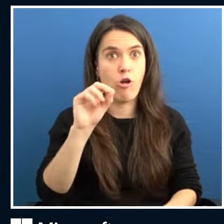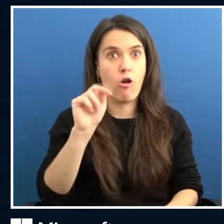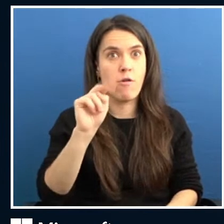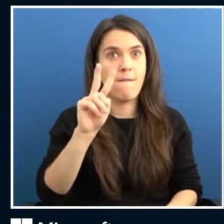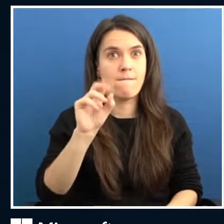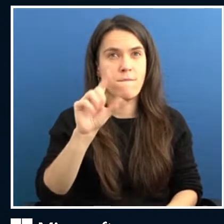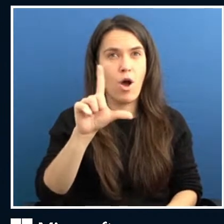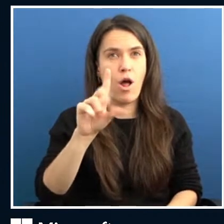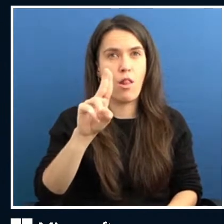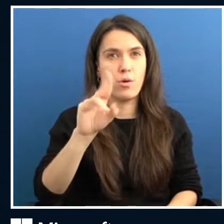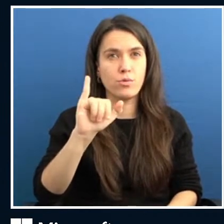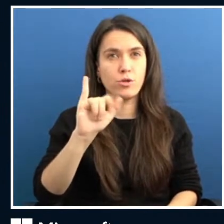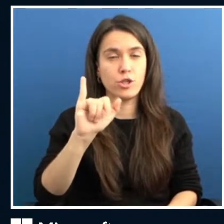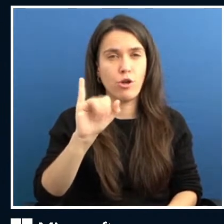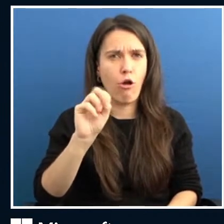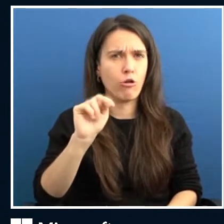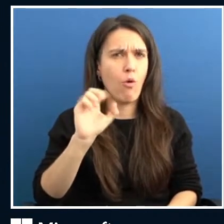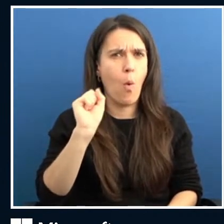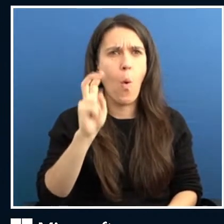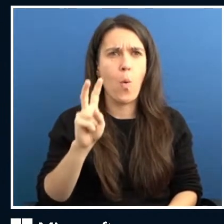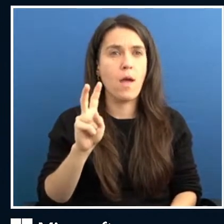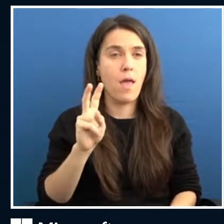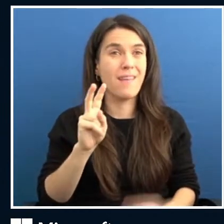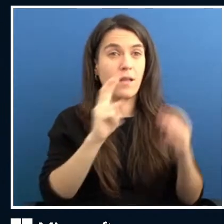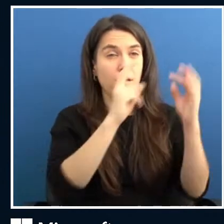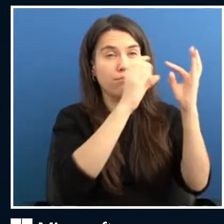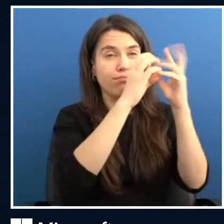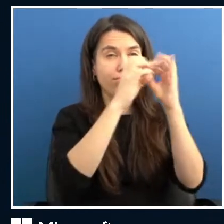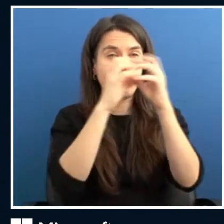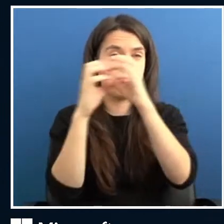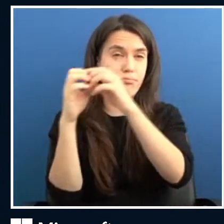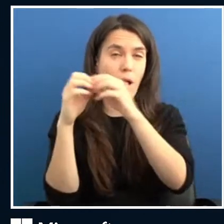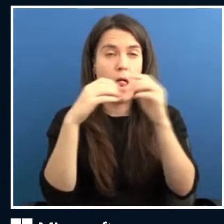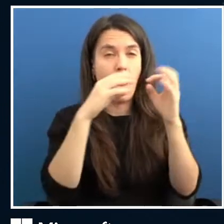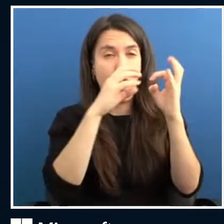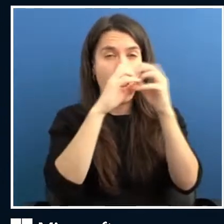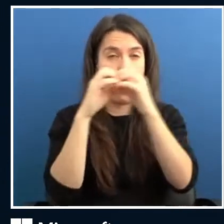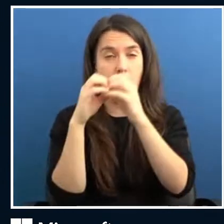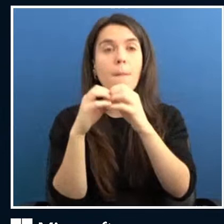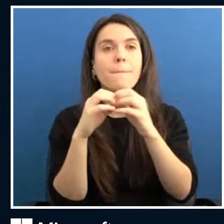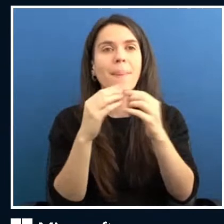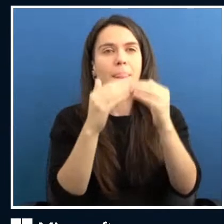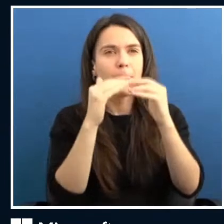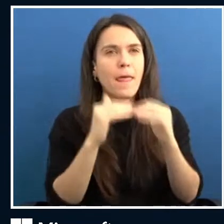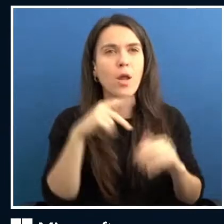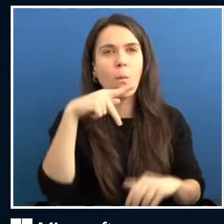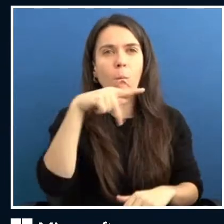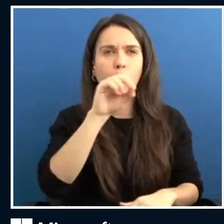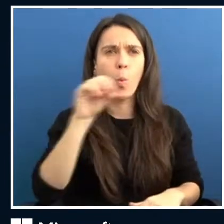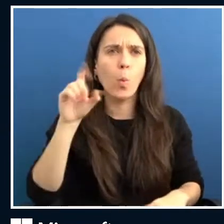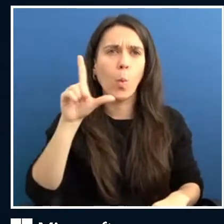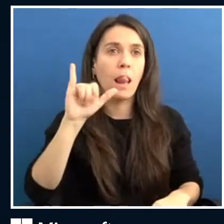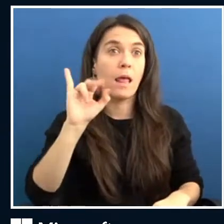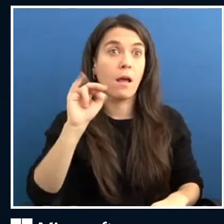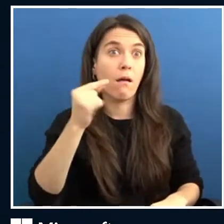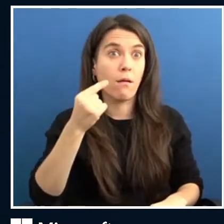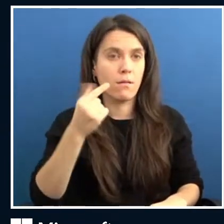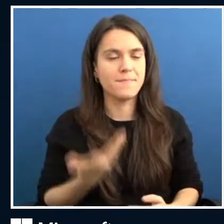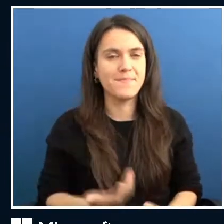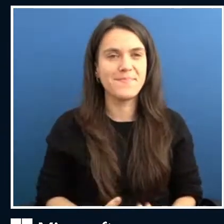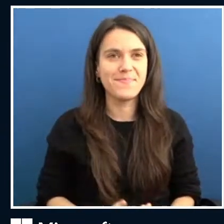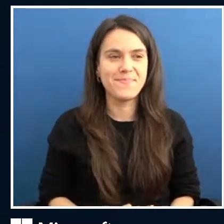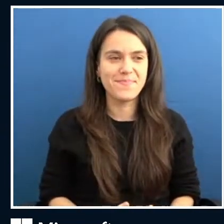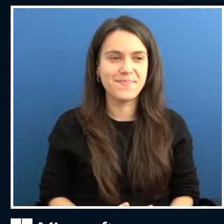you've done all this convolution and it has just produced some values for us. So again,